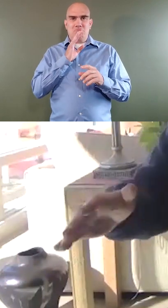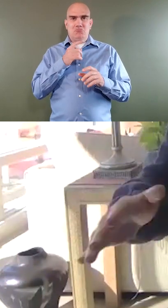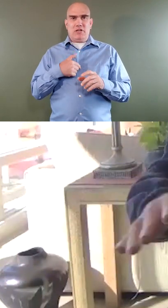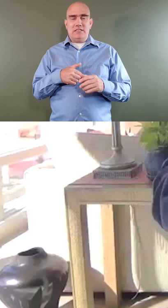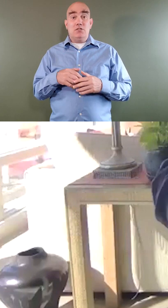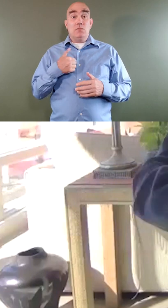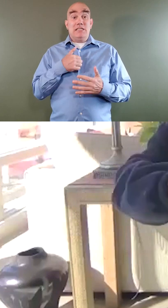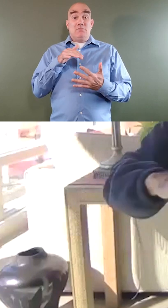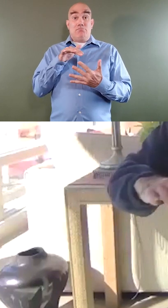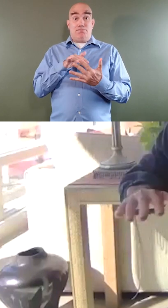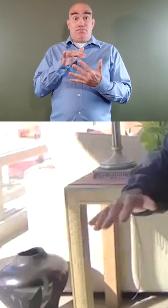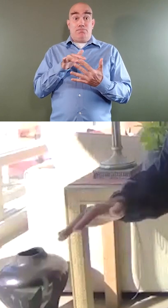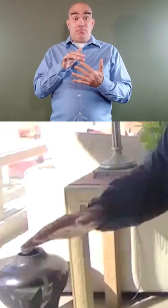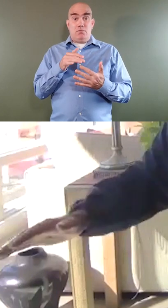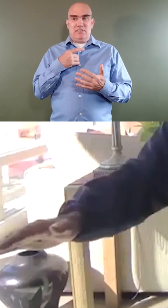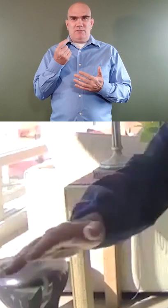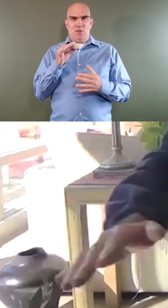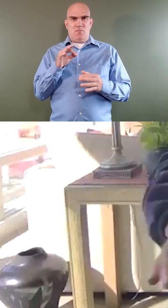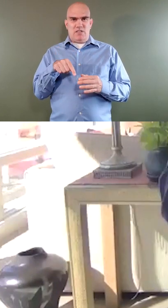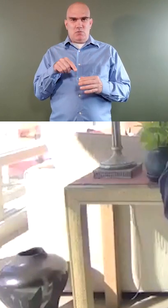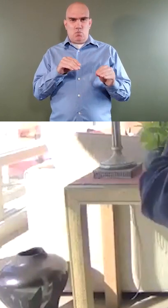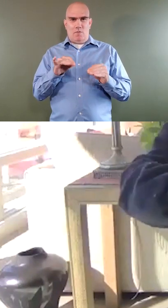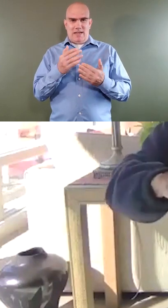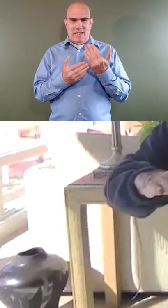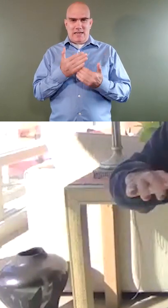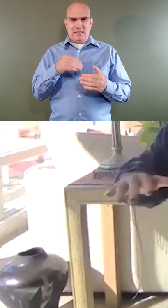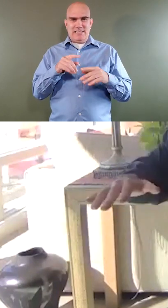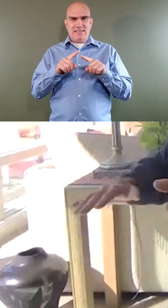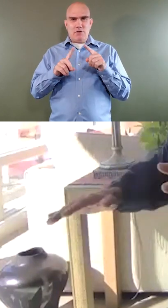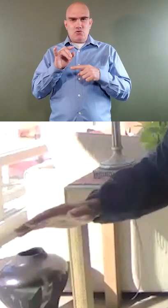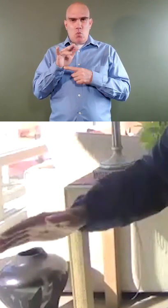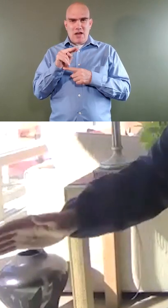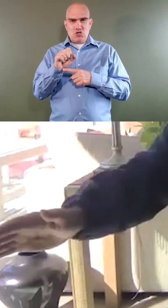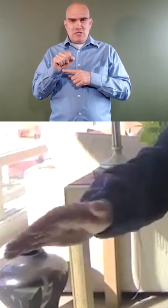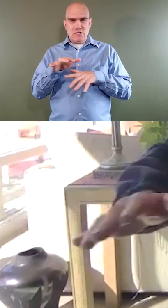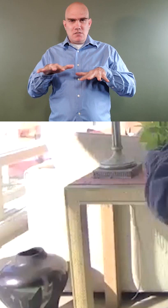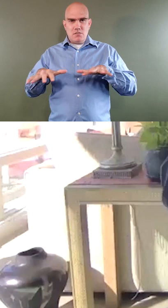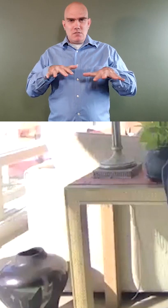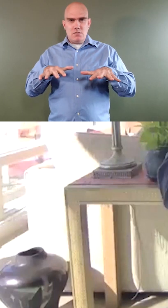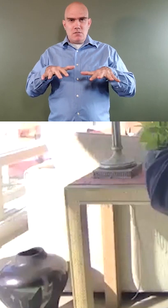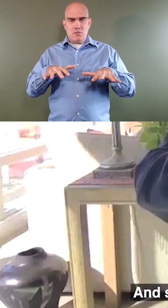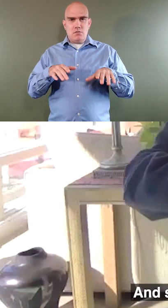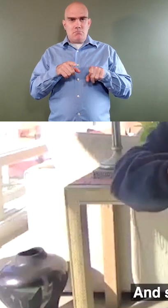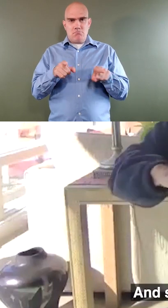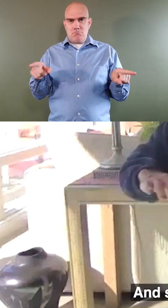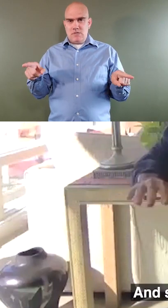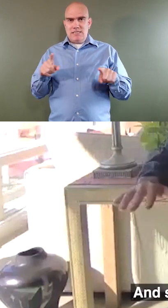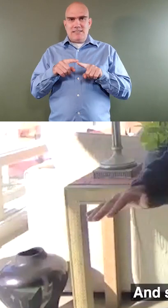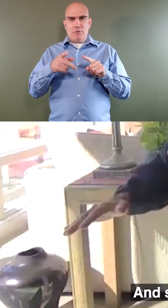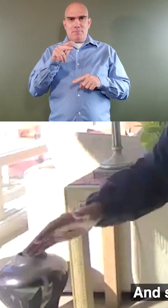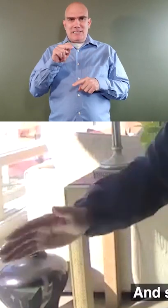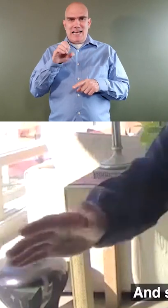We did a little bit of this, moving the hands in different directions in different planes. And